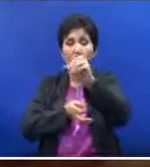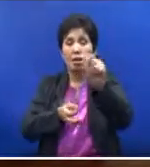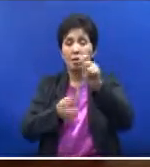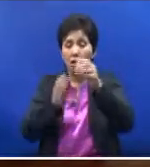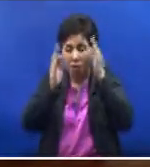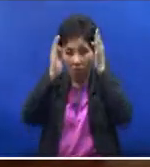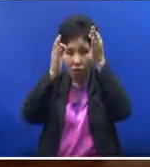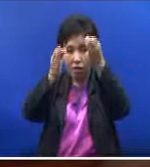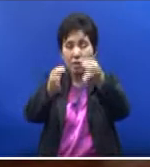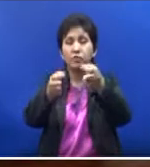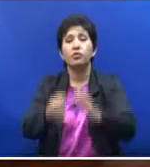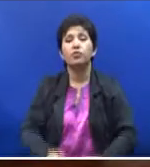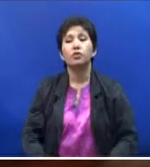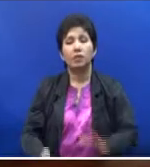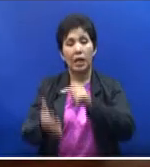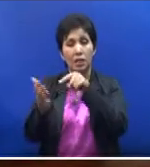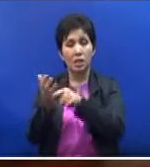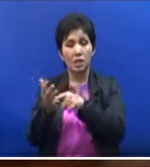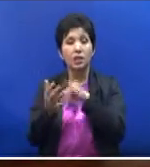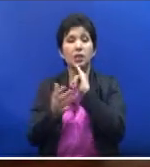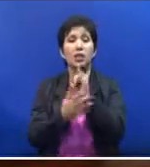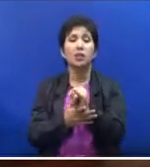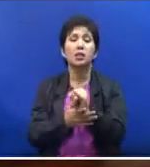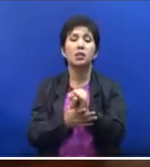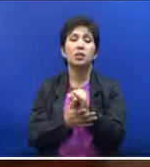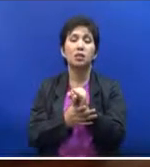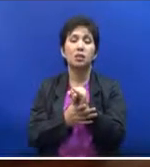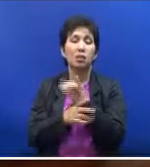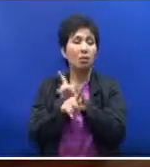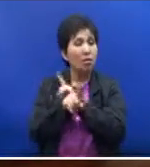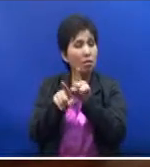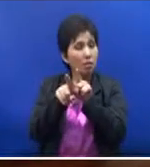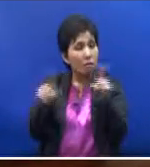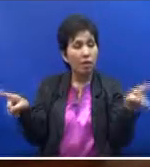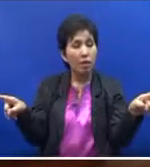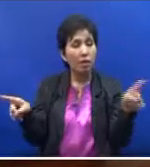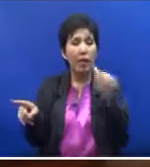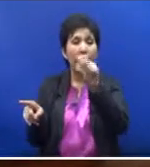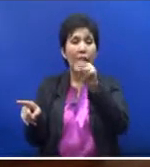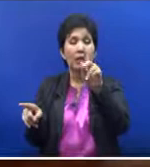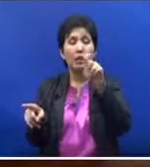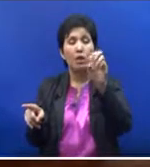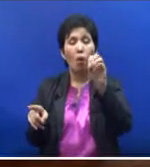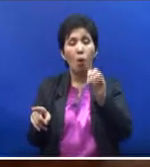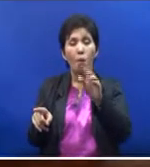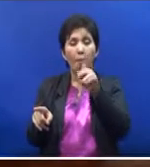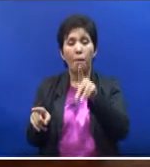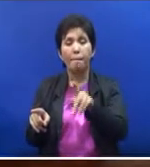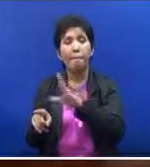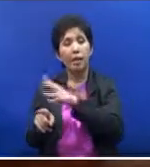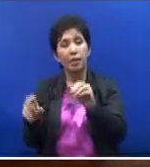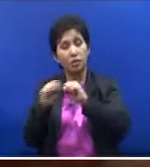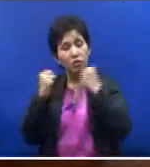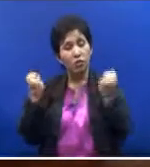they just focus on numbers. So, this is the glaring difference between anthropological methodology